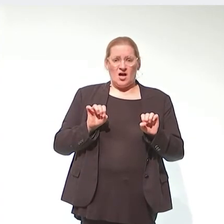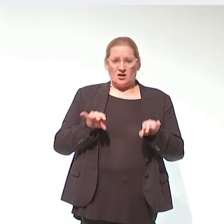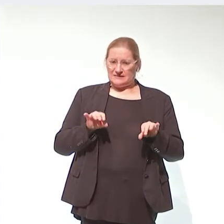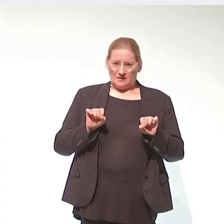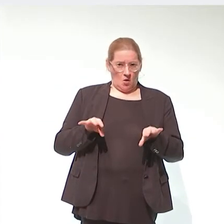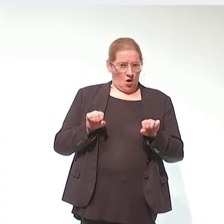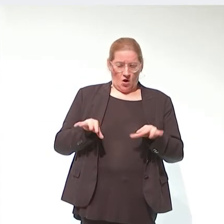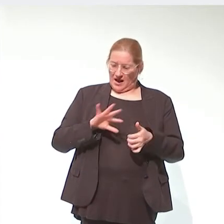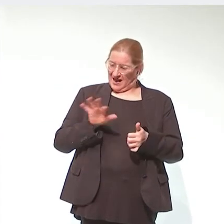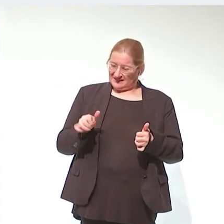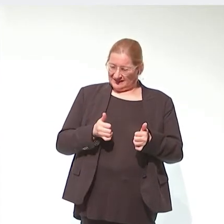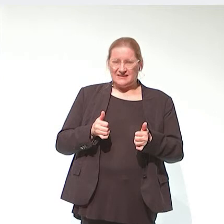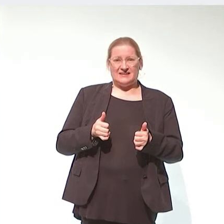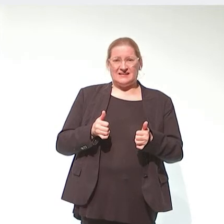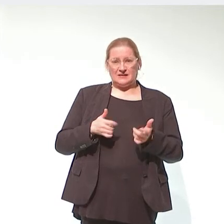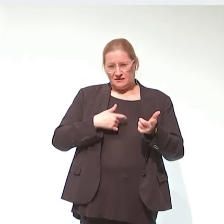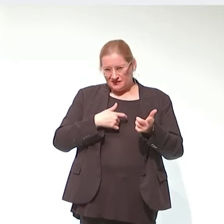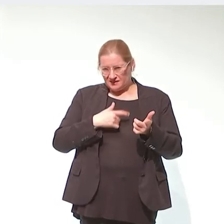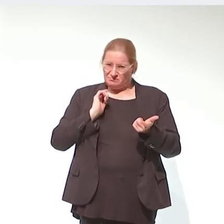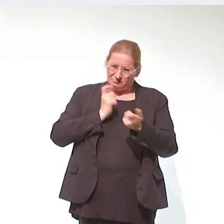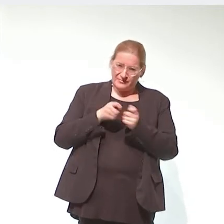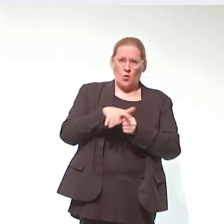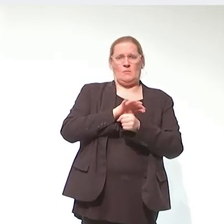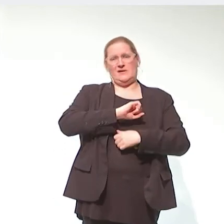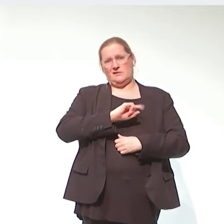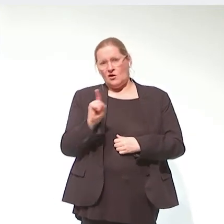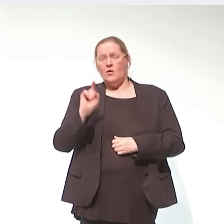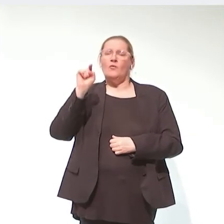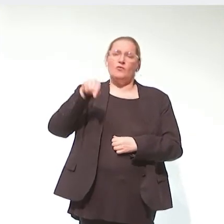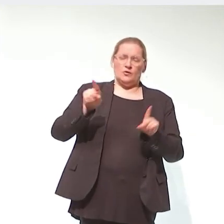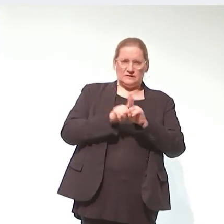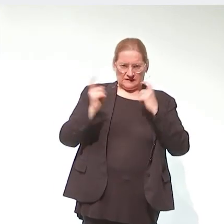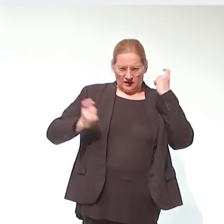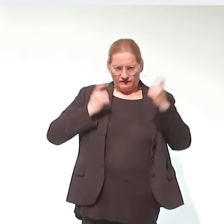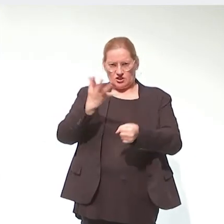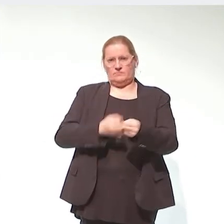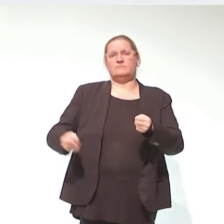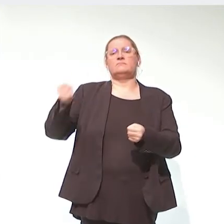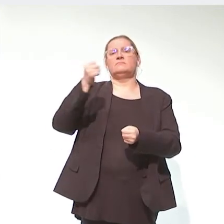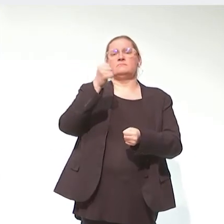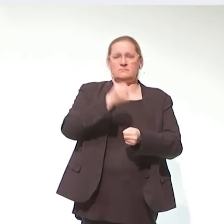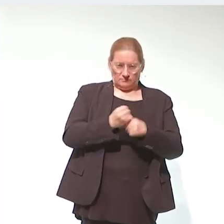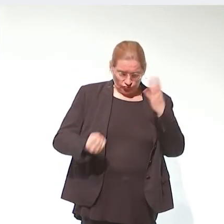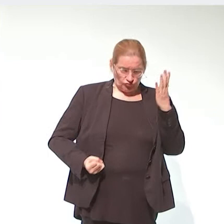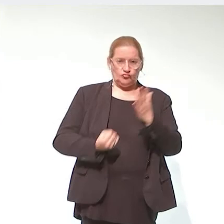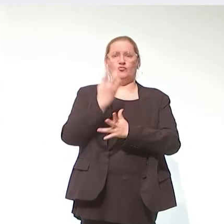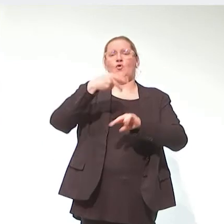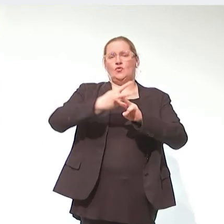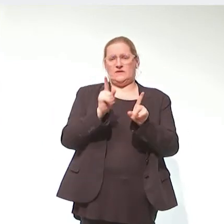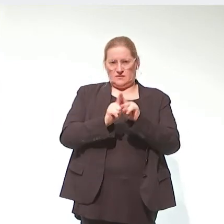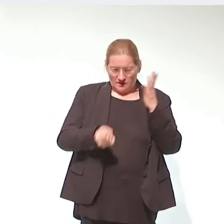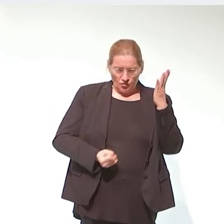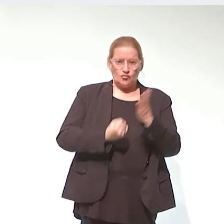Assisted teaching is not necessarily suitable, and this is why really we need to look at setting up